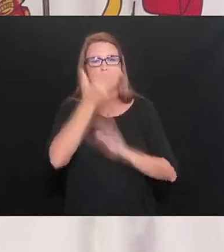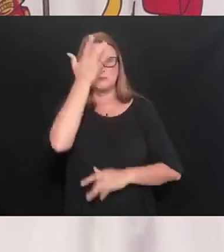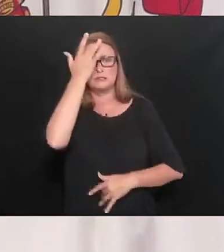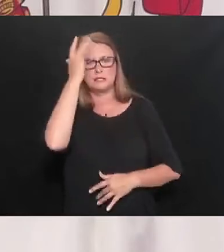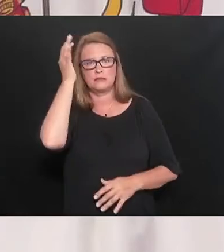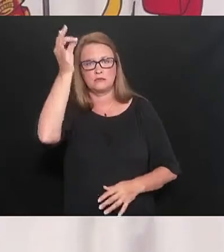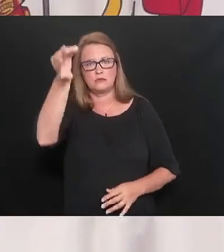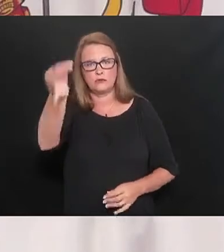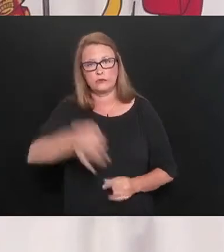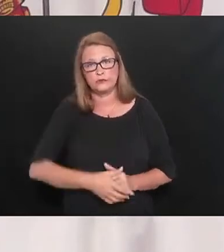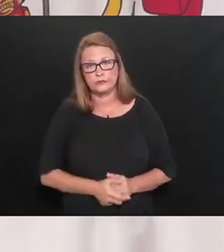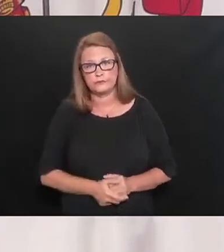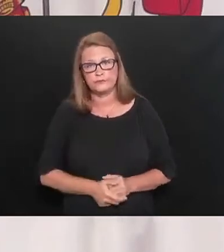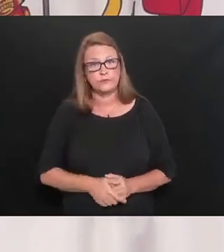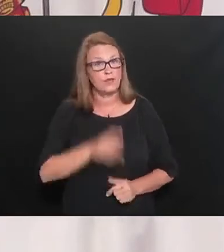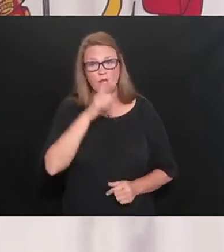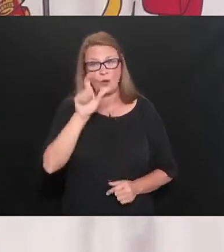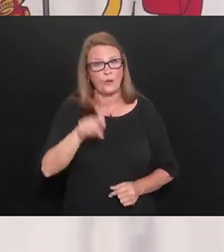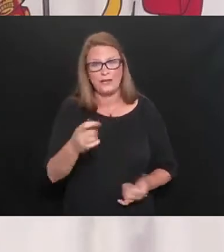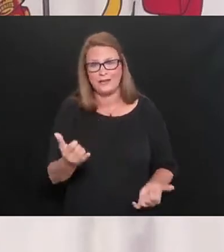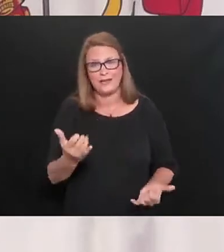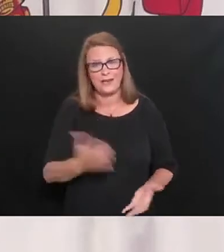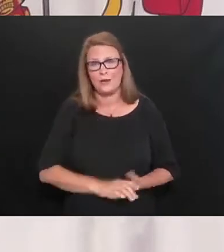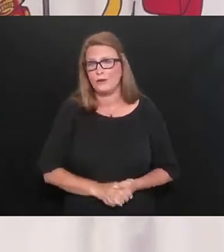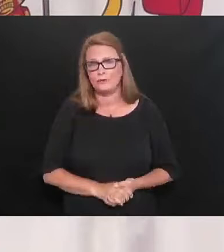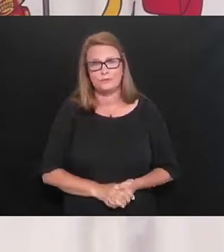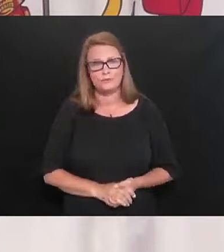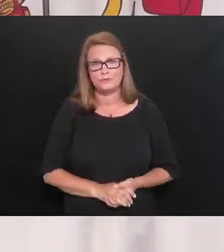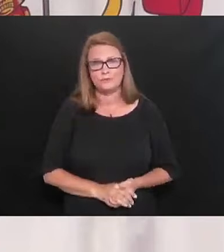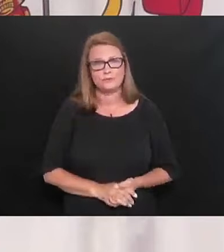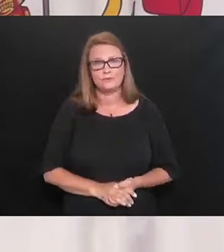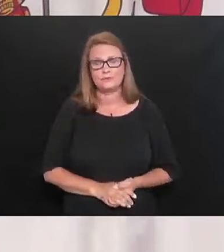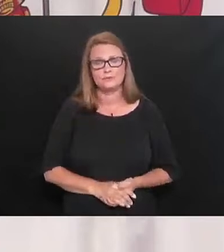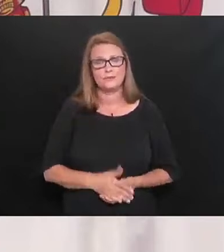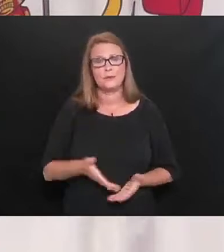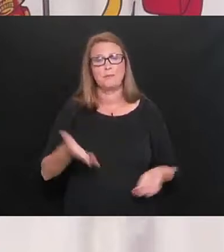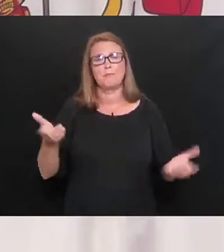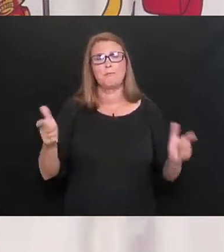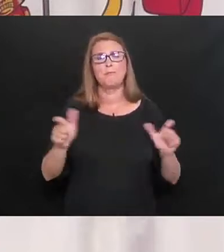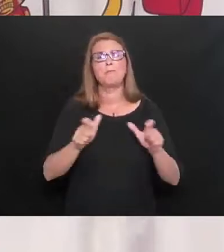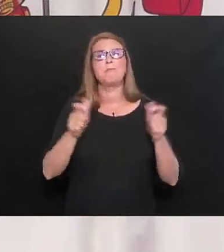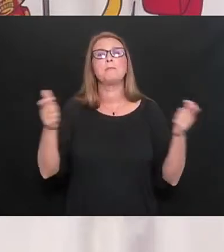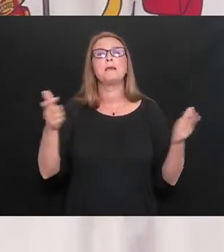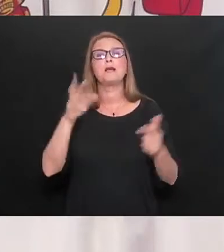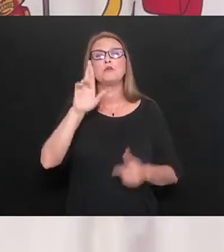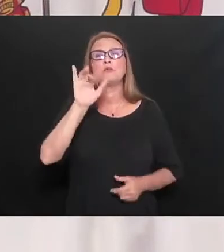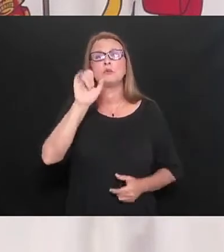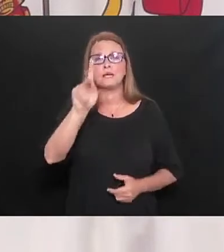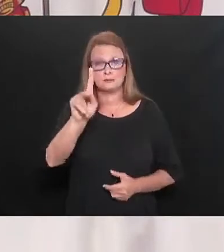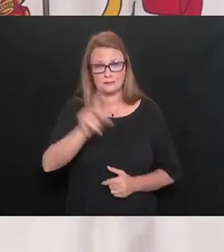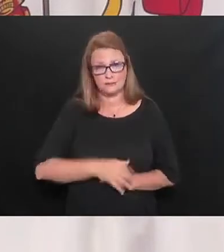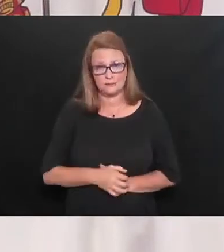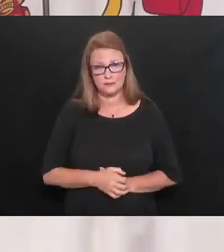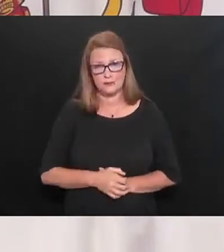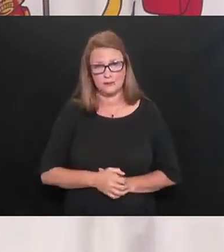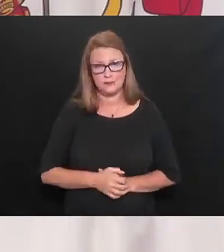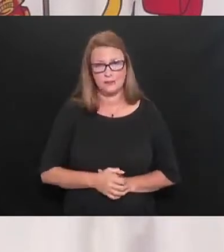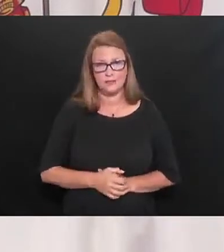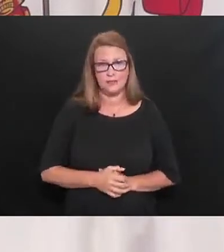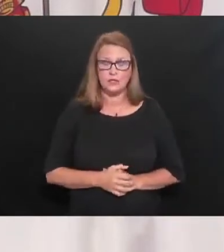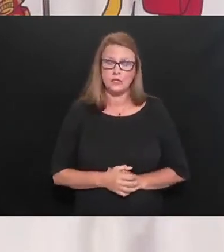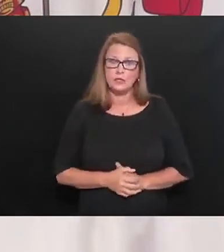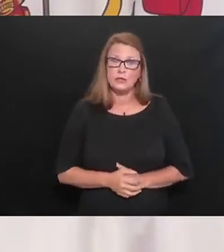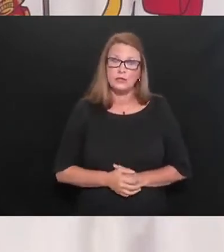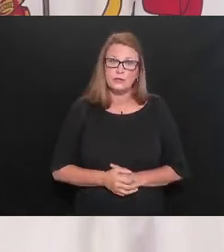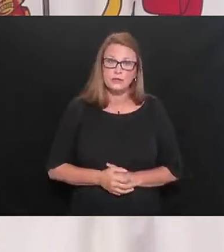it may be. You don't need that. You don't need to take that chance. Just listen to me. I am telling you without any question